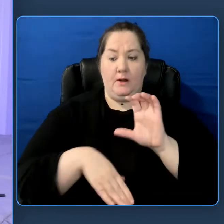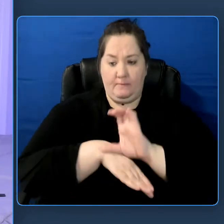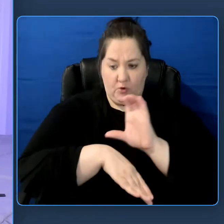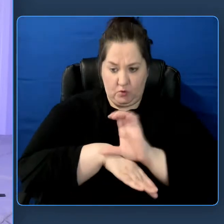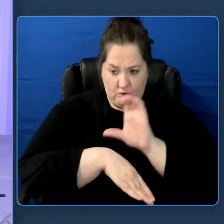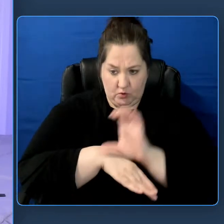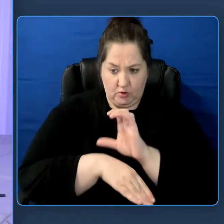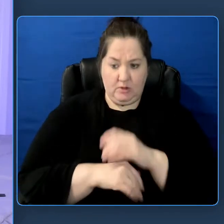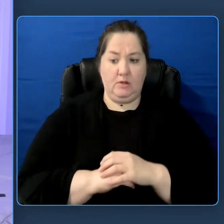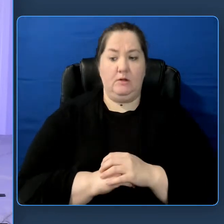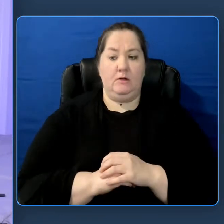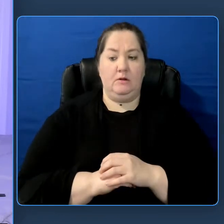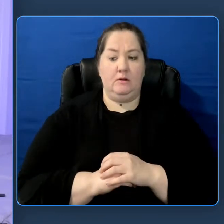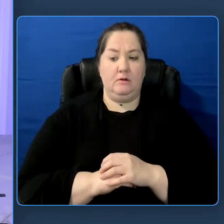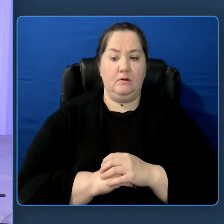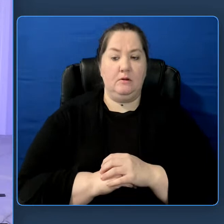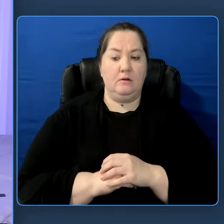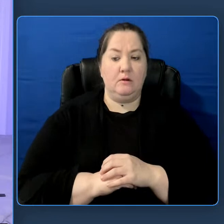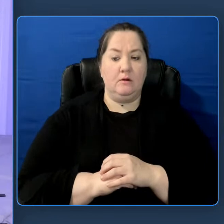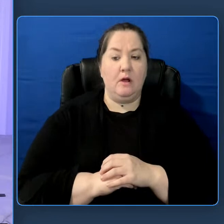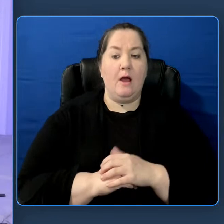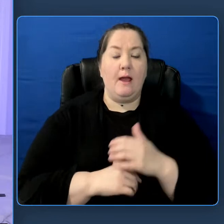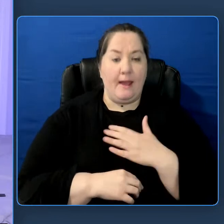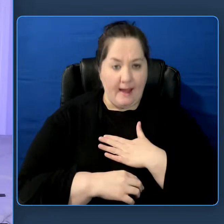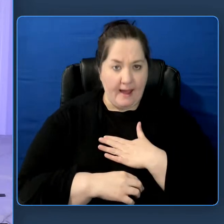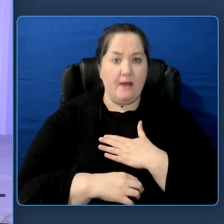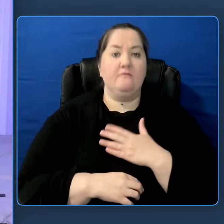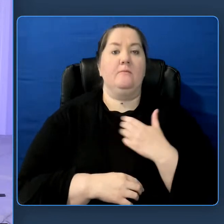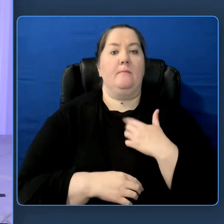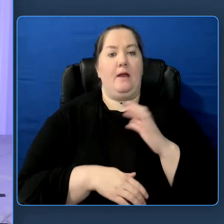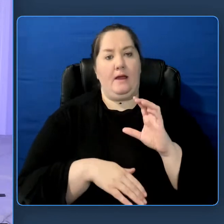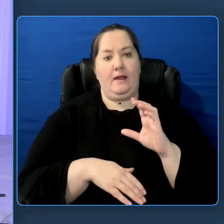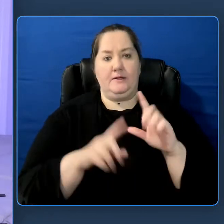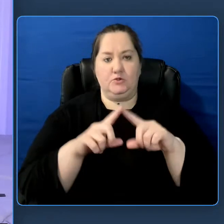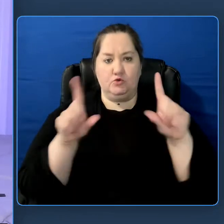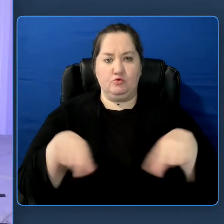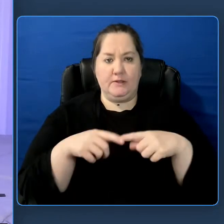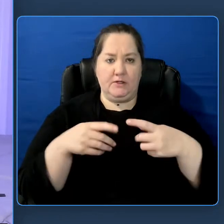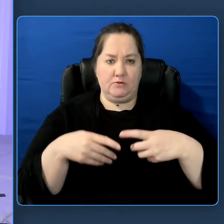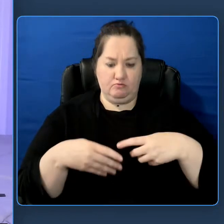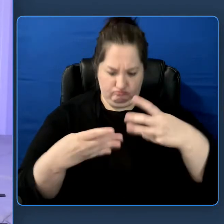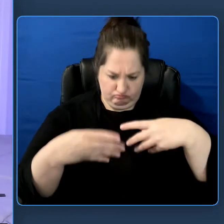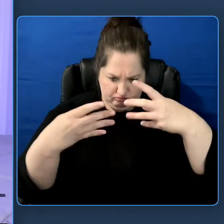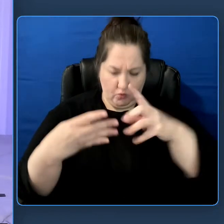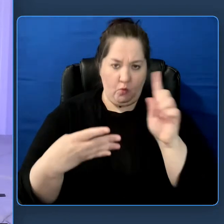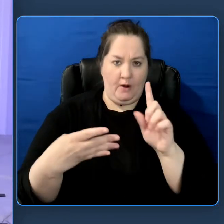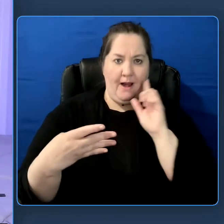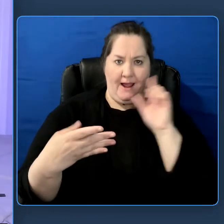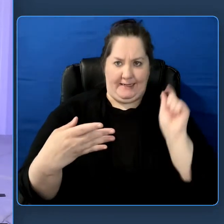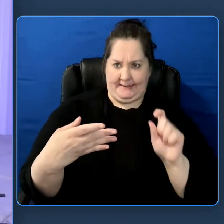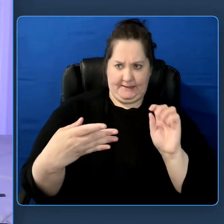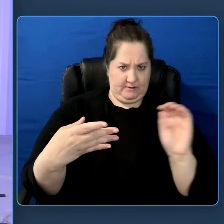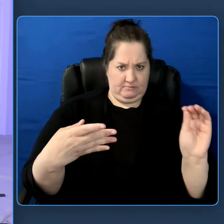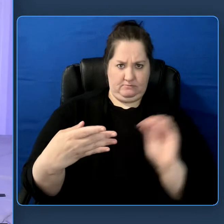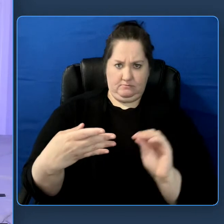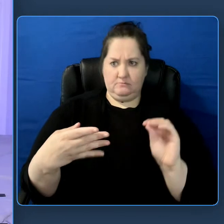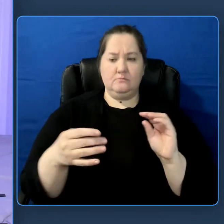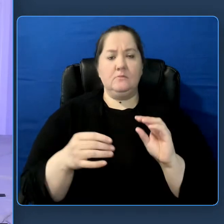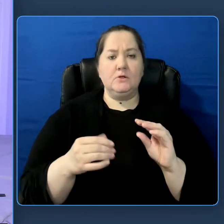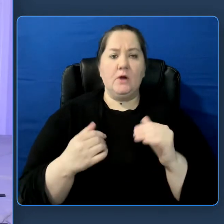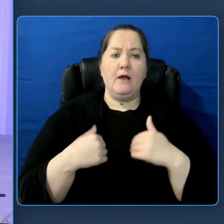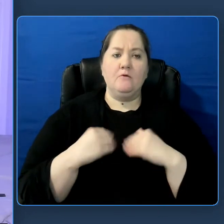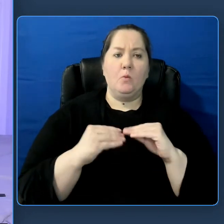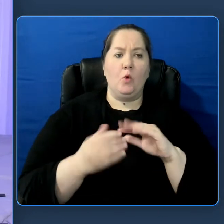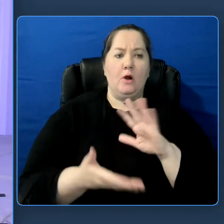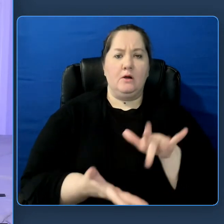computer, but I have my screen reader where I need it to be. So I feel that it gives me a lot